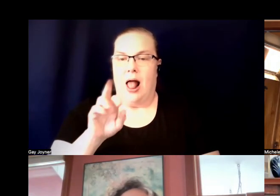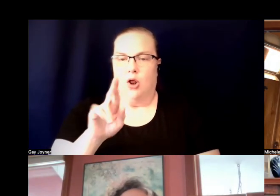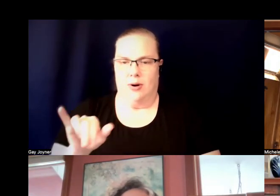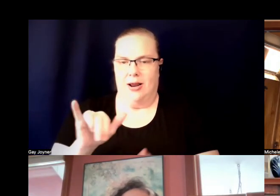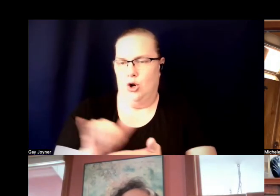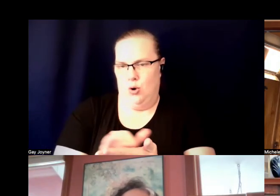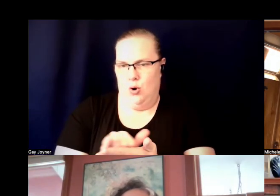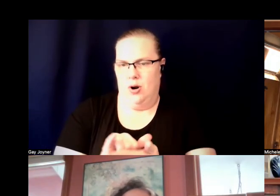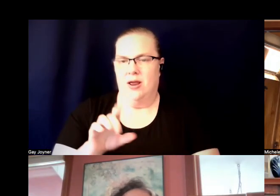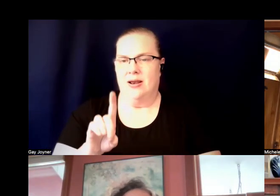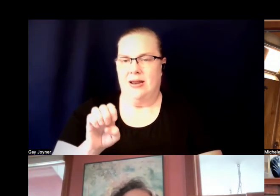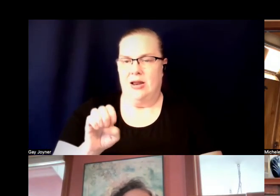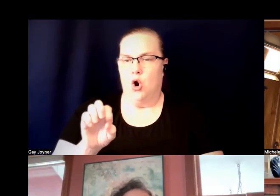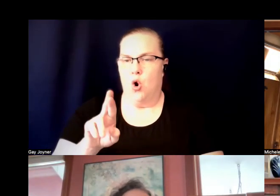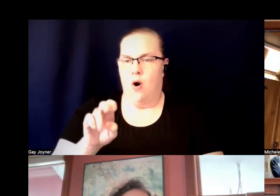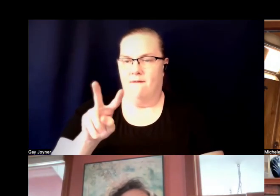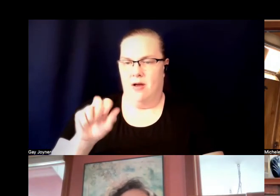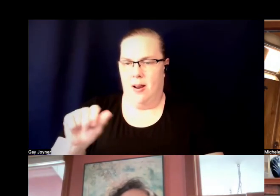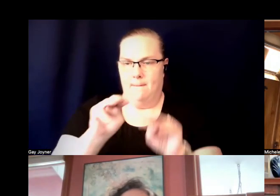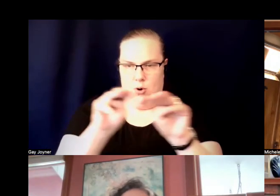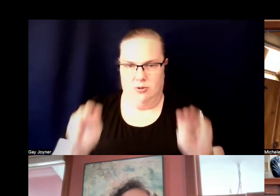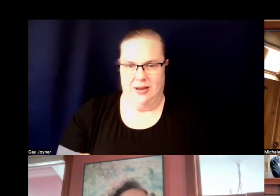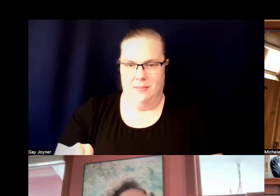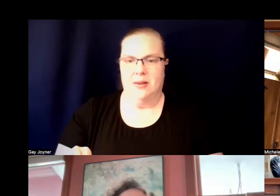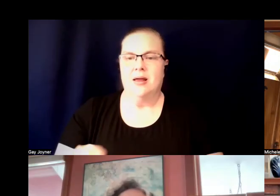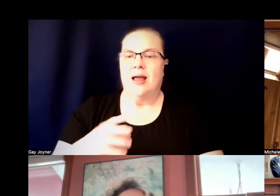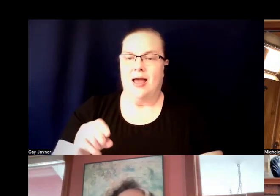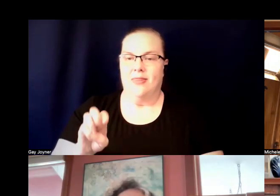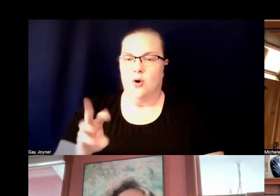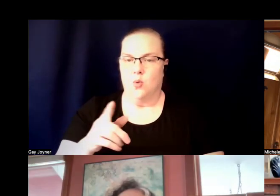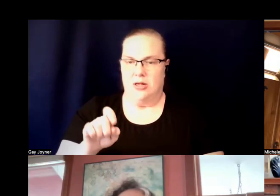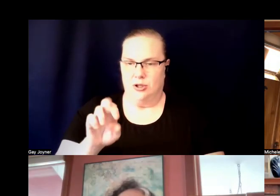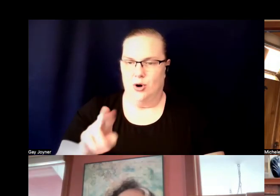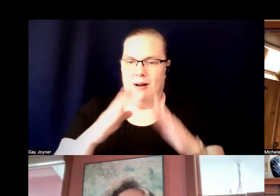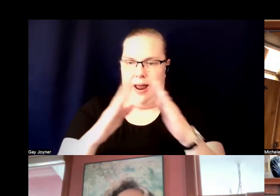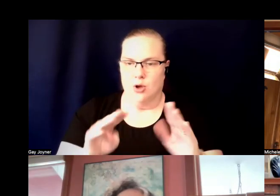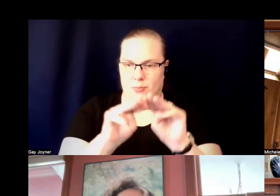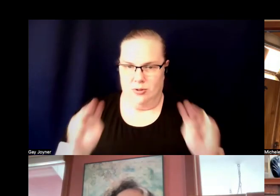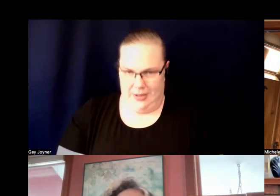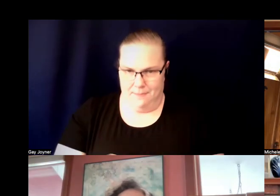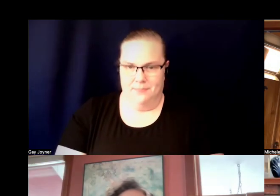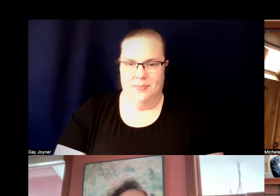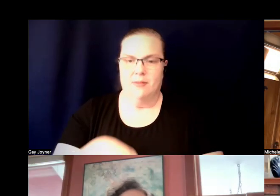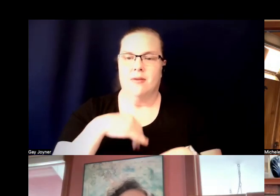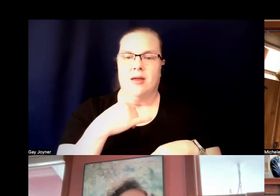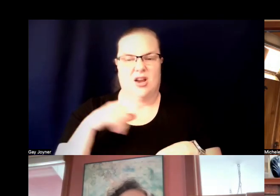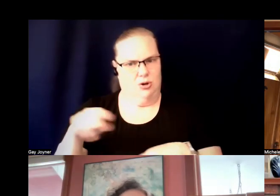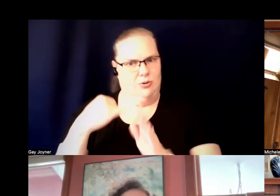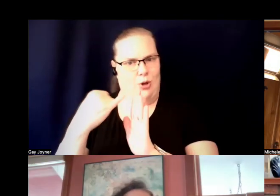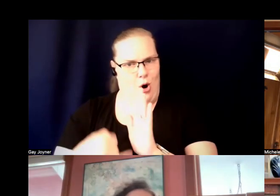the Whistler House Museum, in which she was Artist of the Month, the Danforth Museum, and the Rose Art